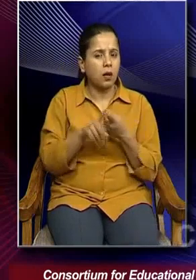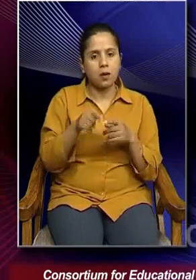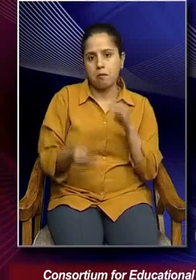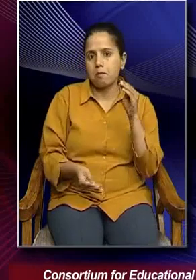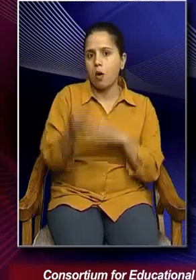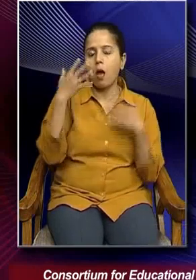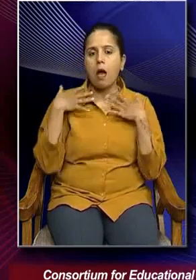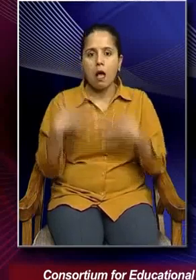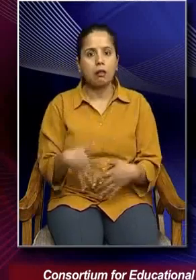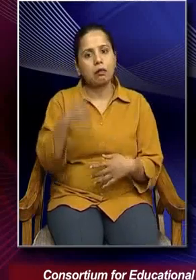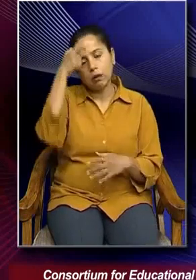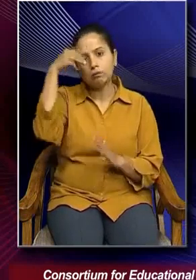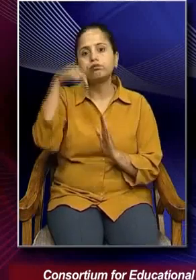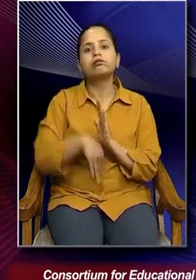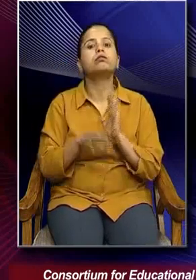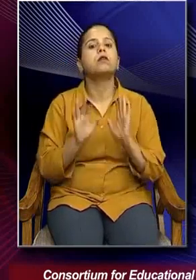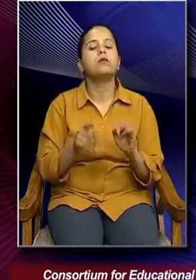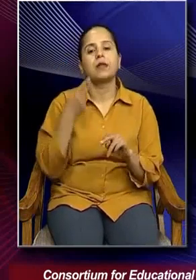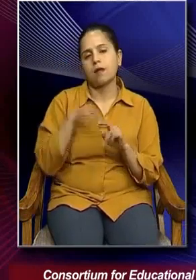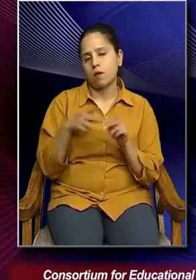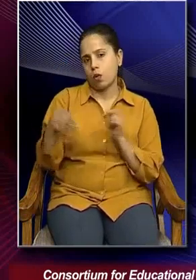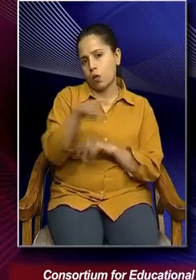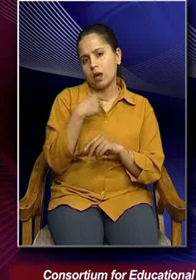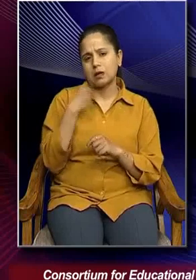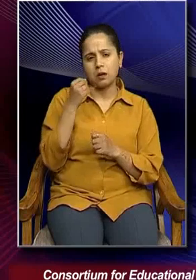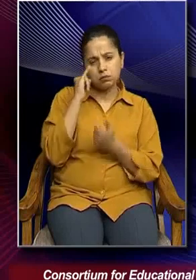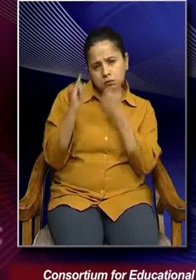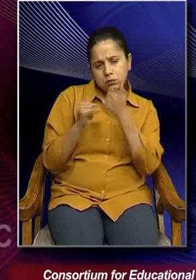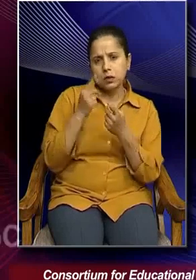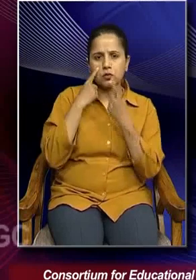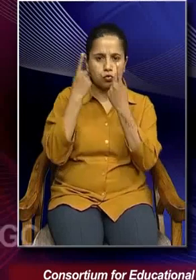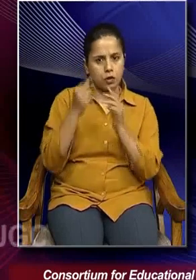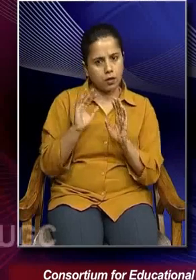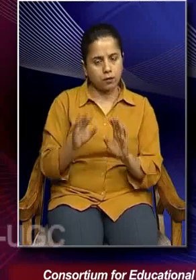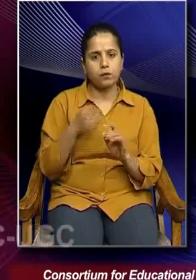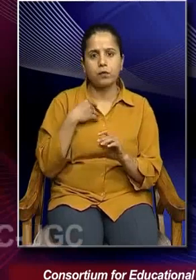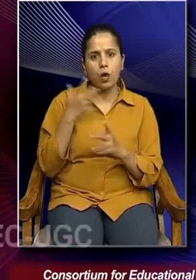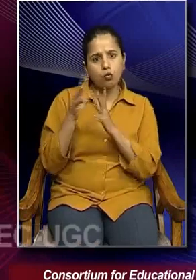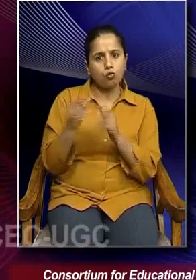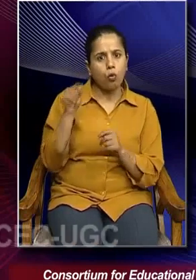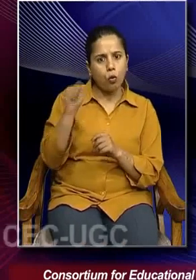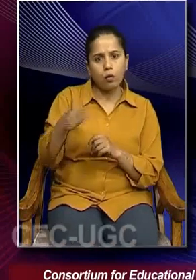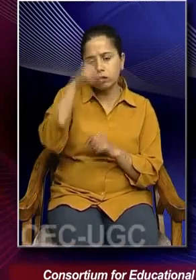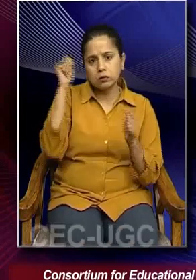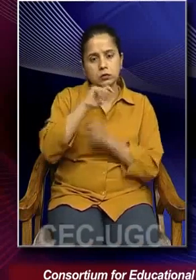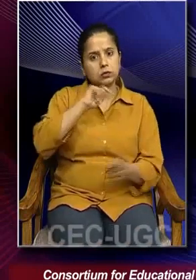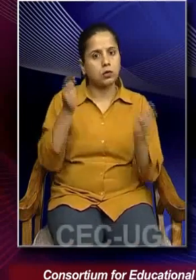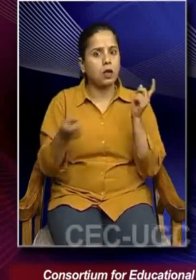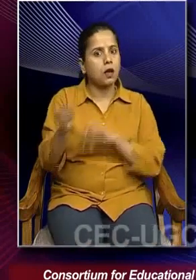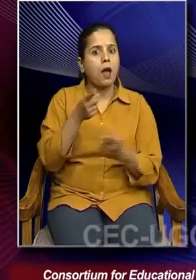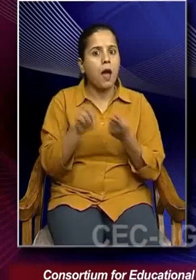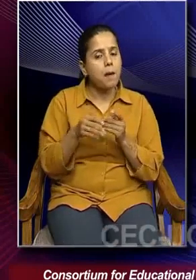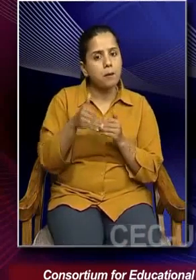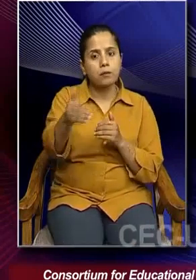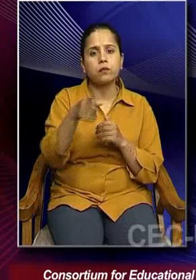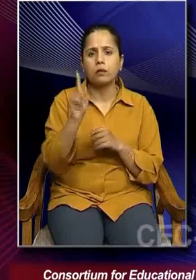health burden. So therefore, if we do some critical action in order to address climate change issues, it will